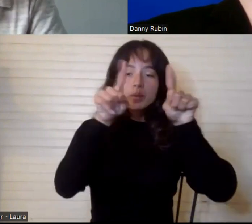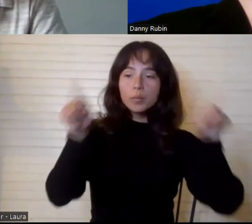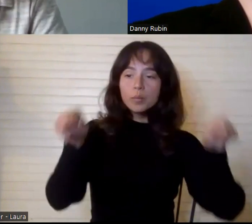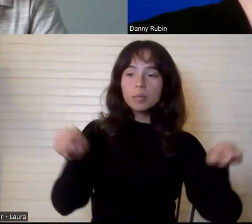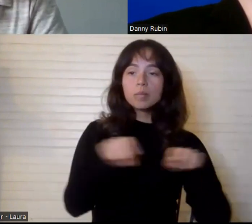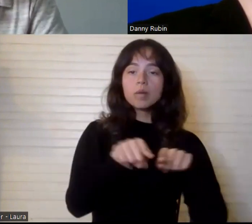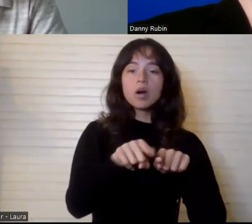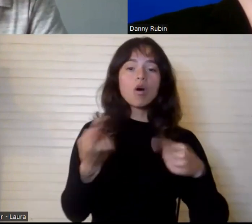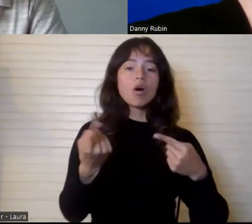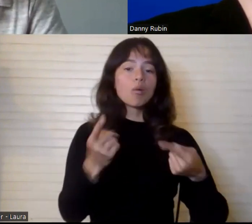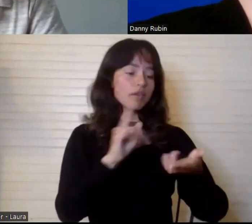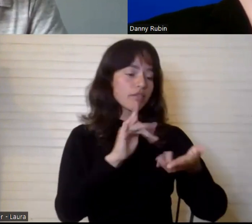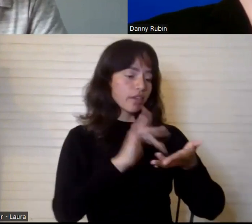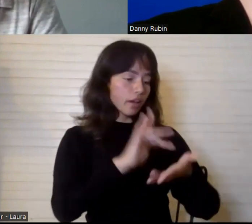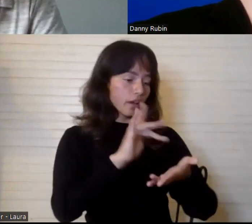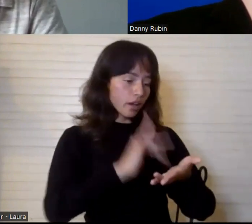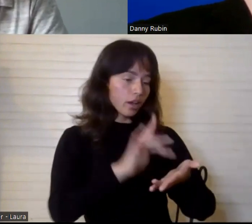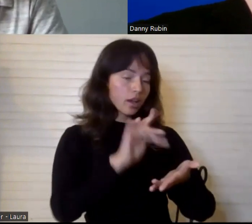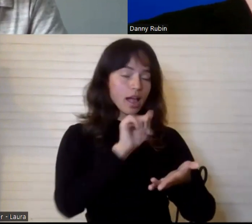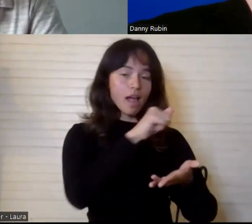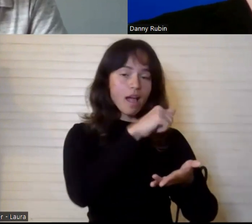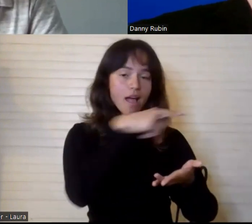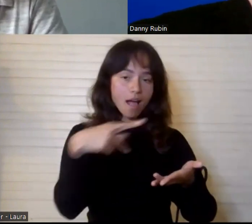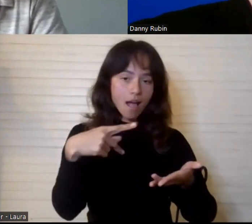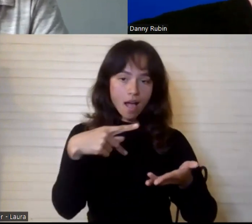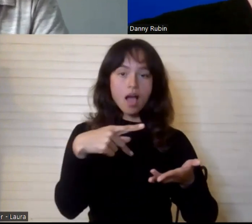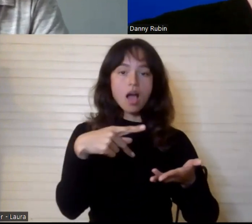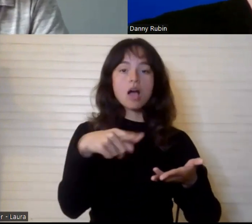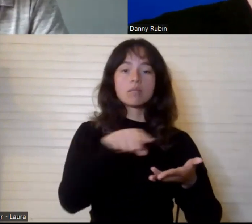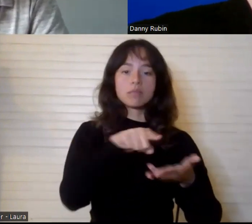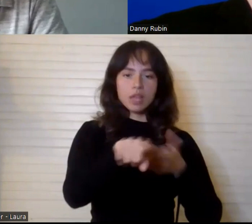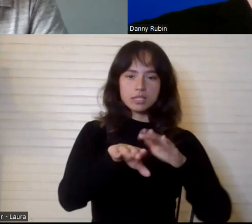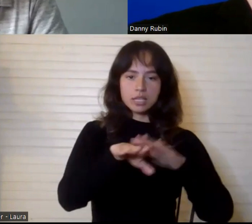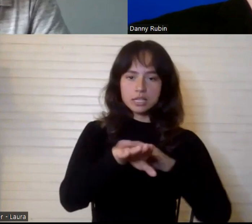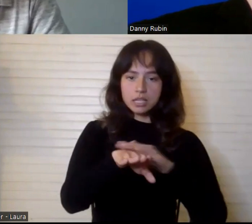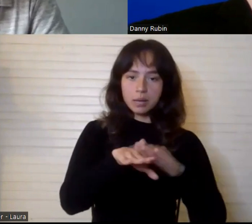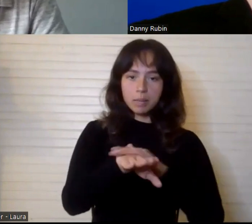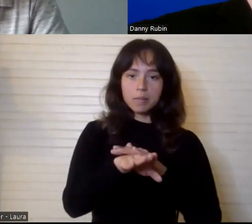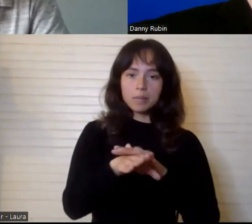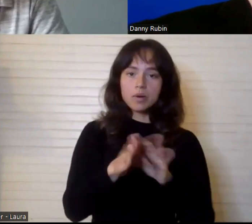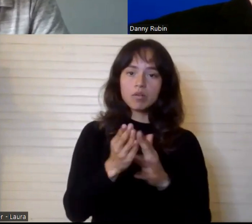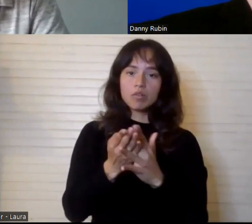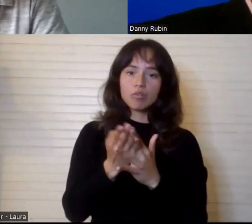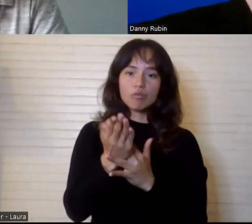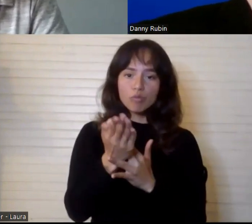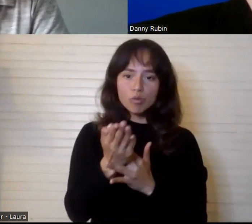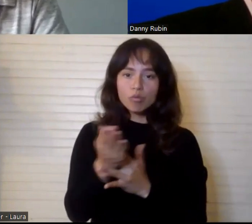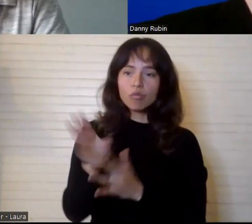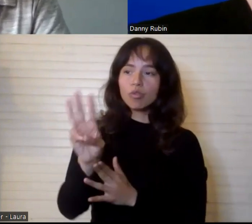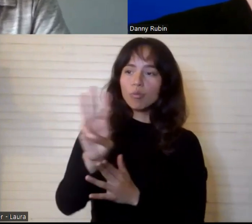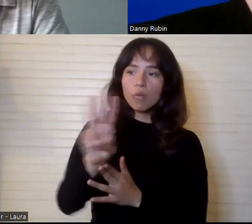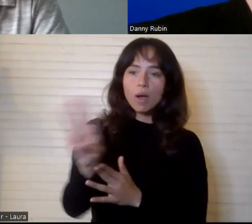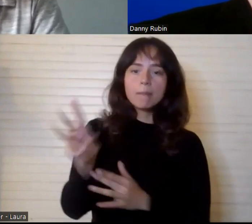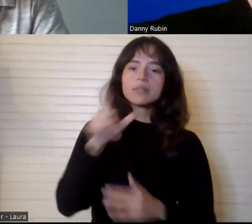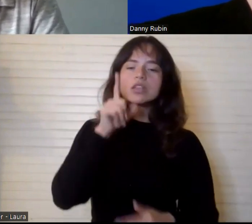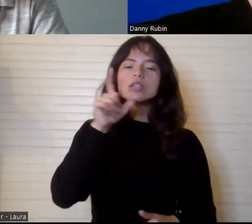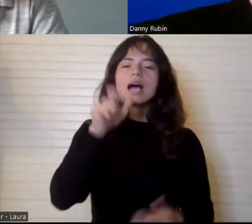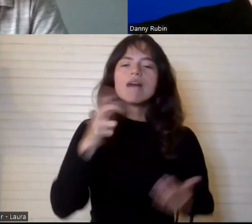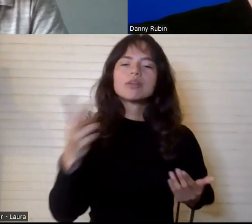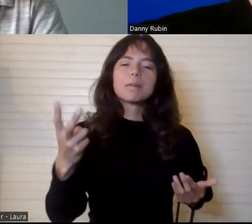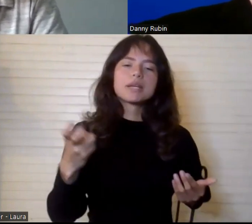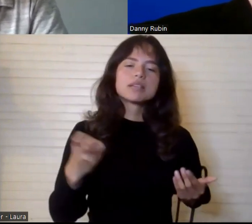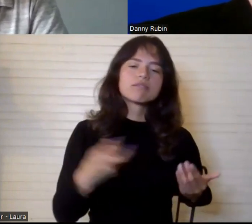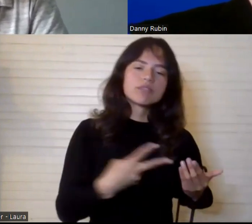which is essentially a piece of software that's accessible via the web and does not need to be downloaded to a user's phone or tablet or